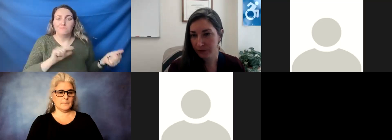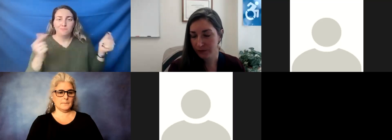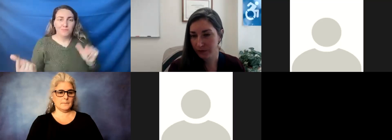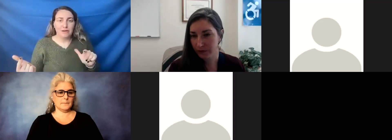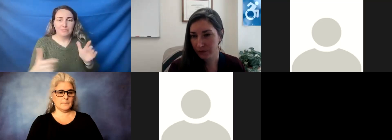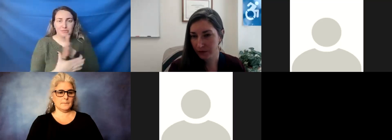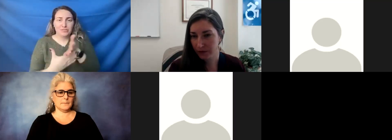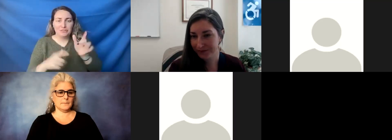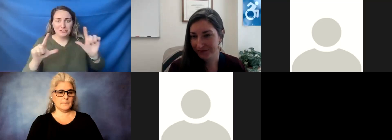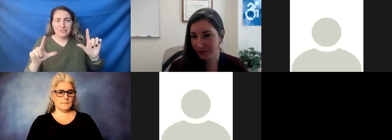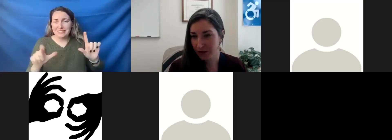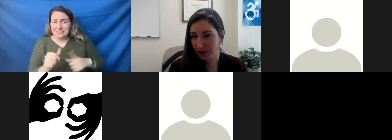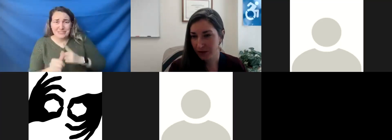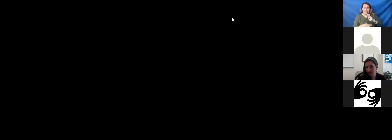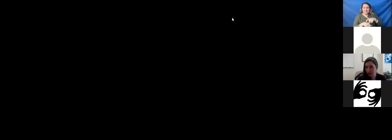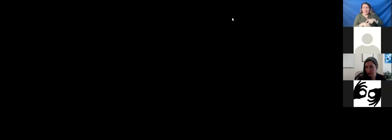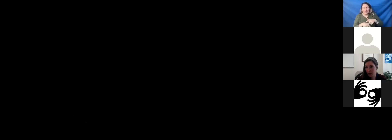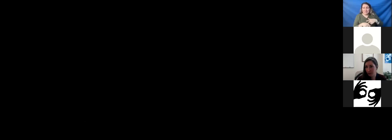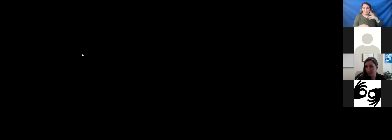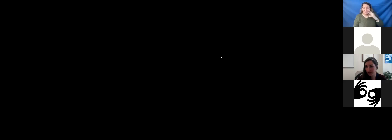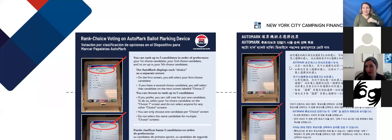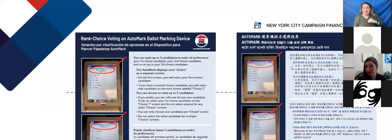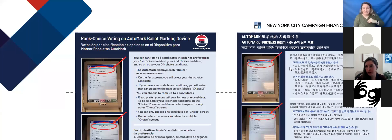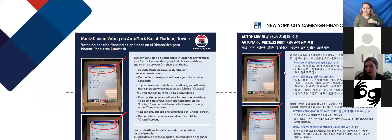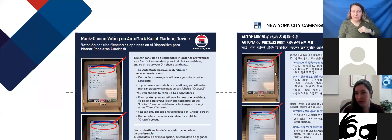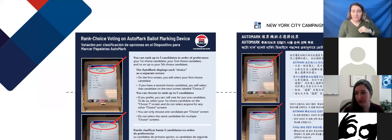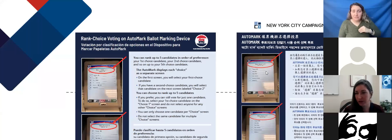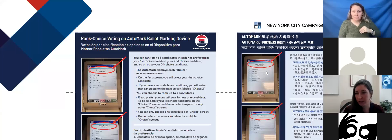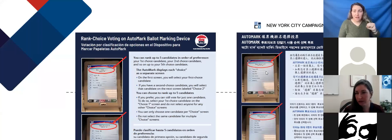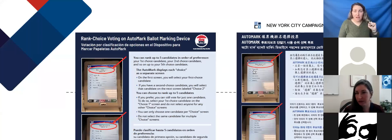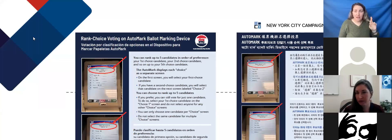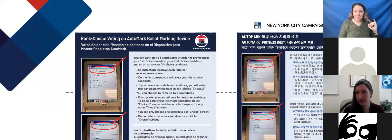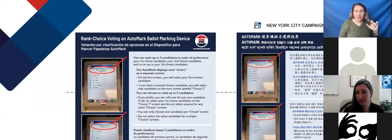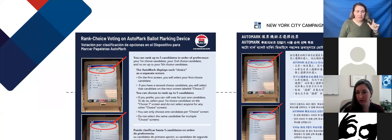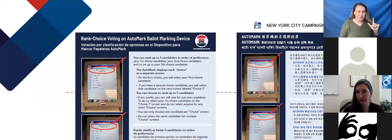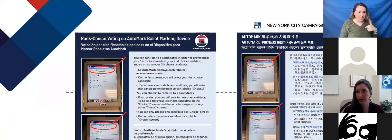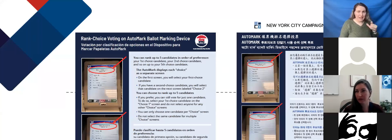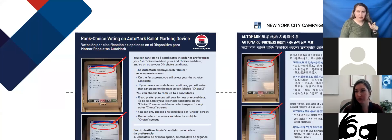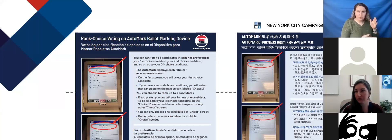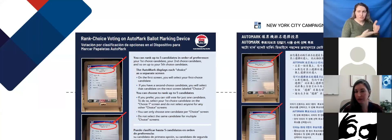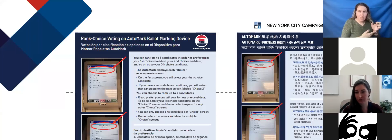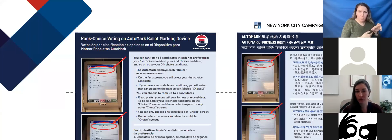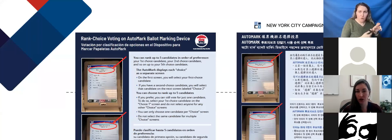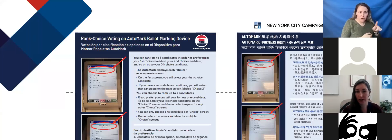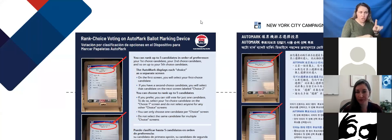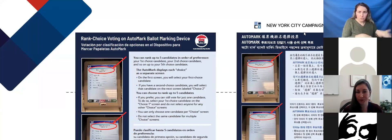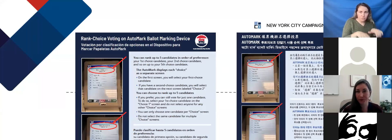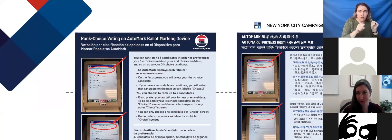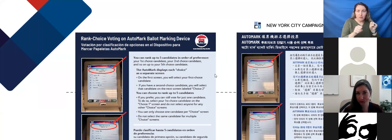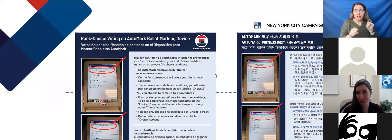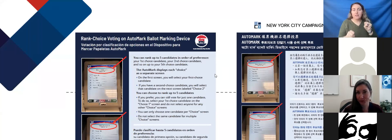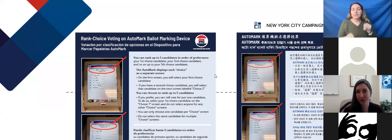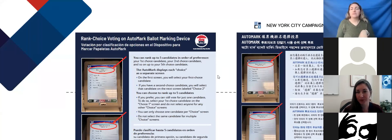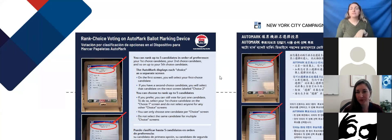never done. Do I need to stop, or you can just take over, right? Yeah, I think I just took over. Can you Okay.